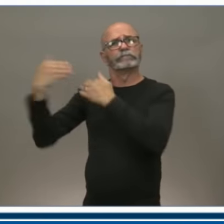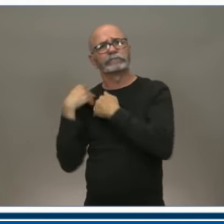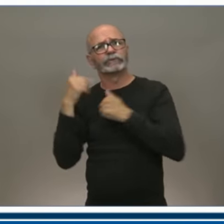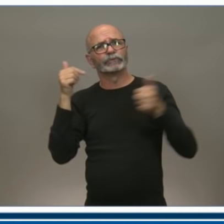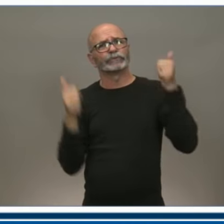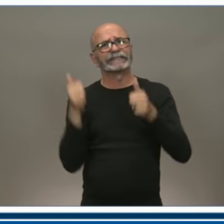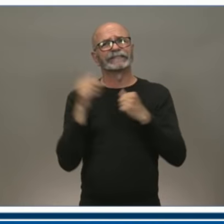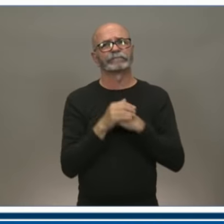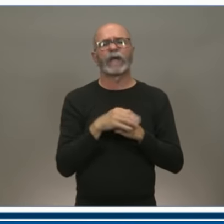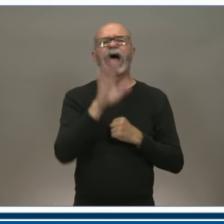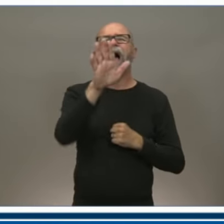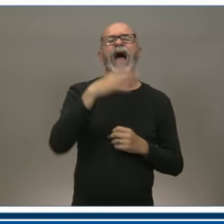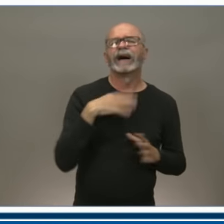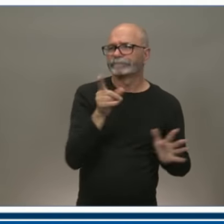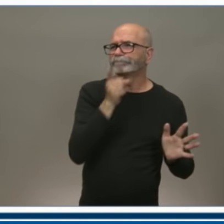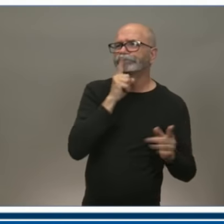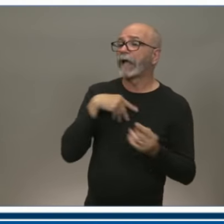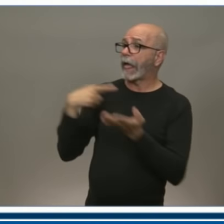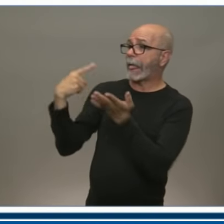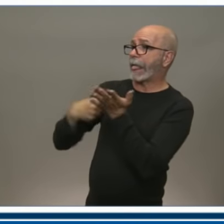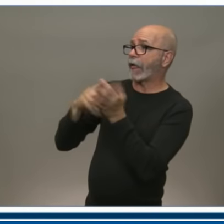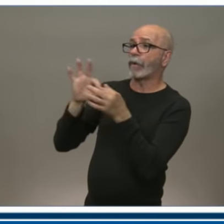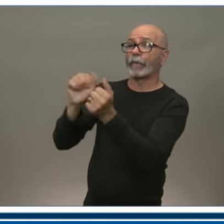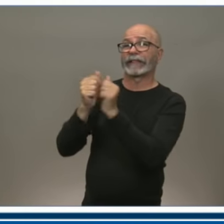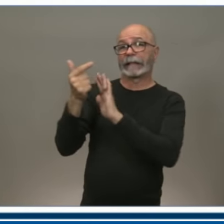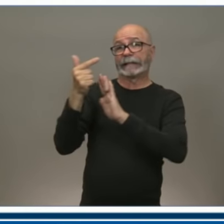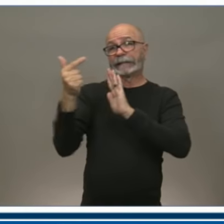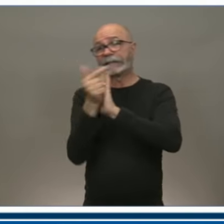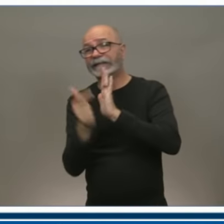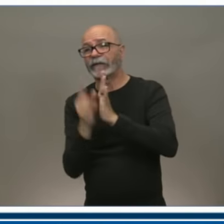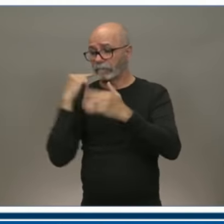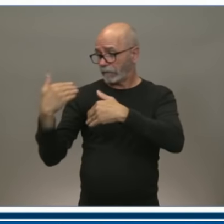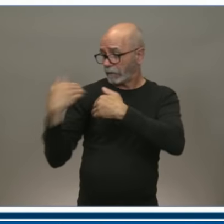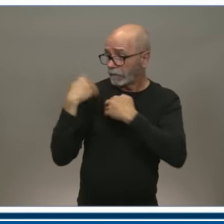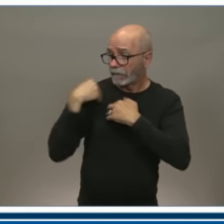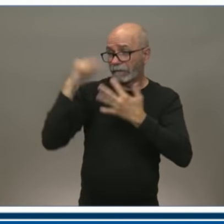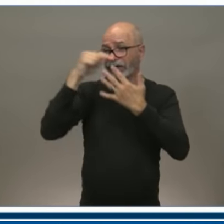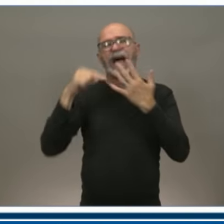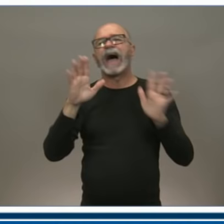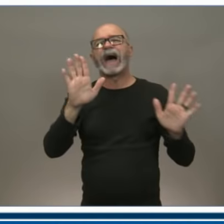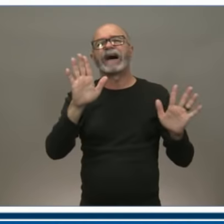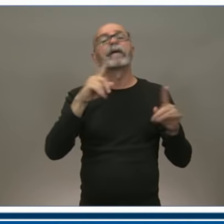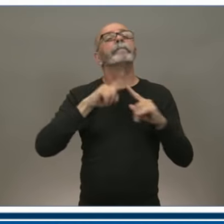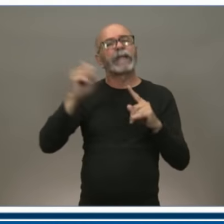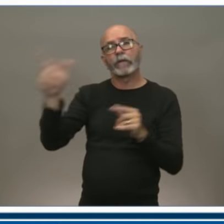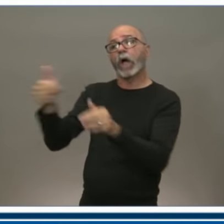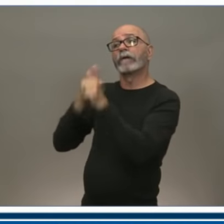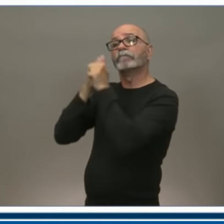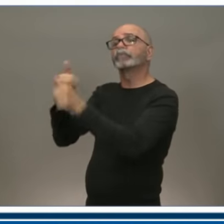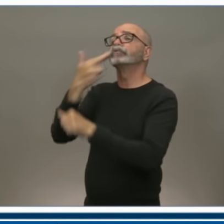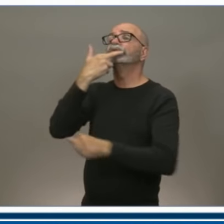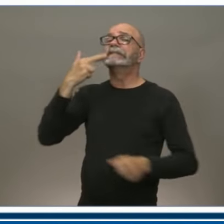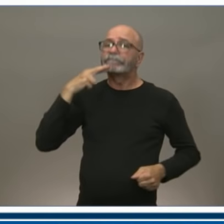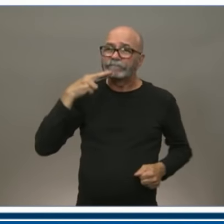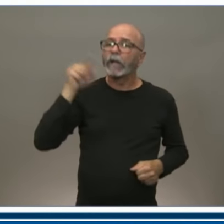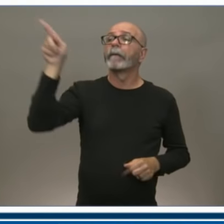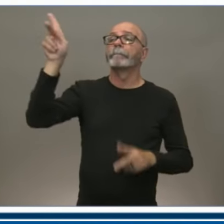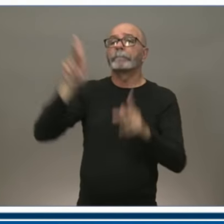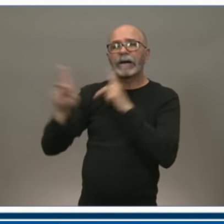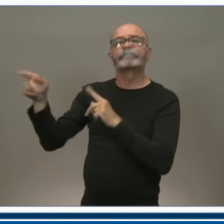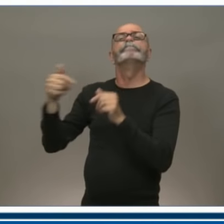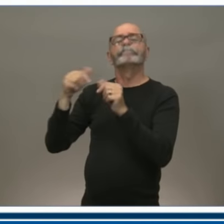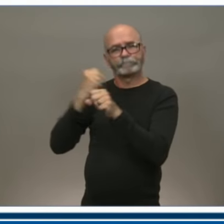keep registries. We've had conversations with the restaurant sector recently that strengthen their work around this.